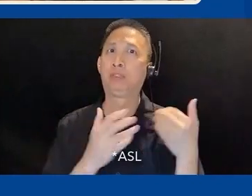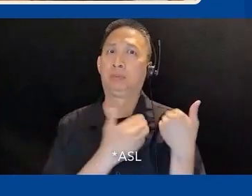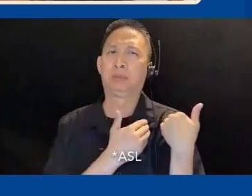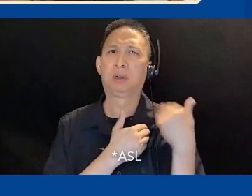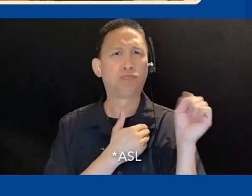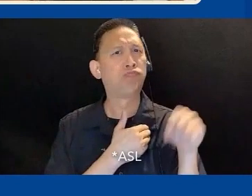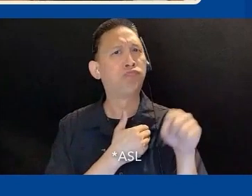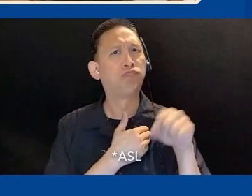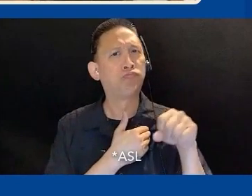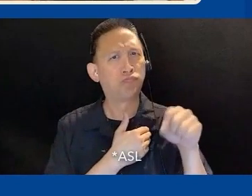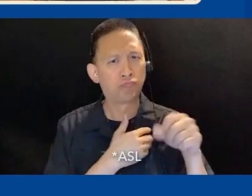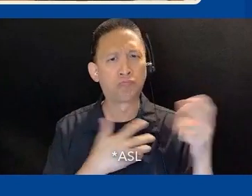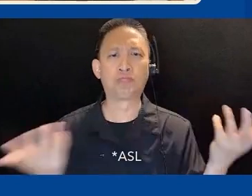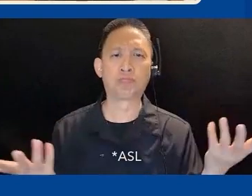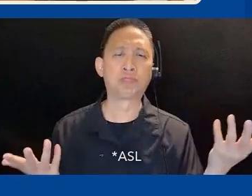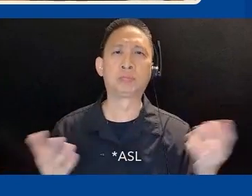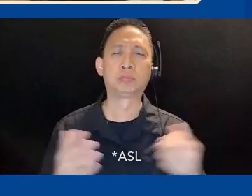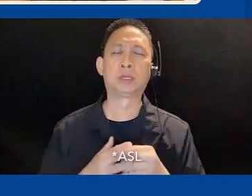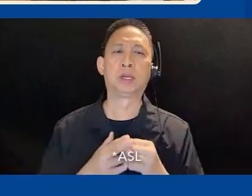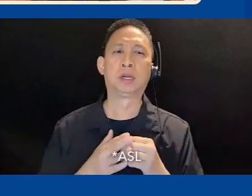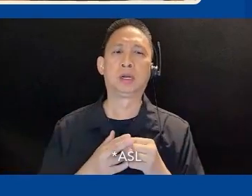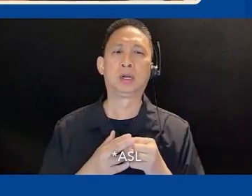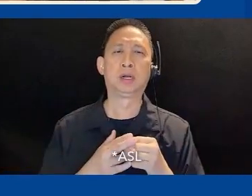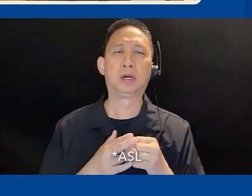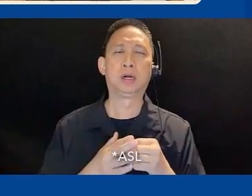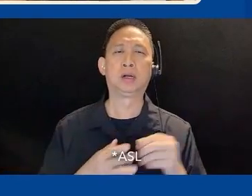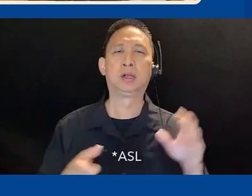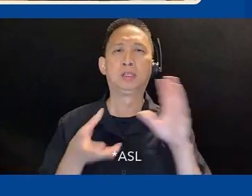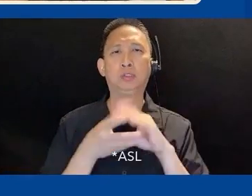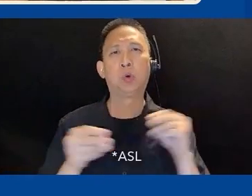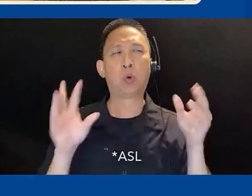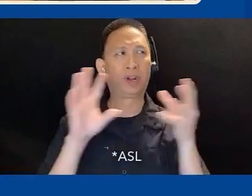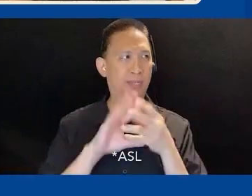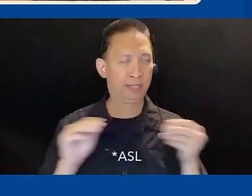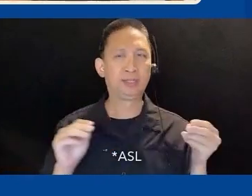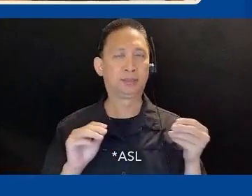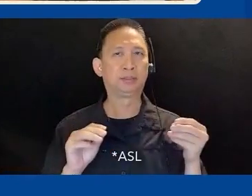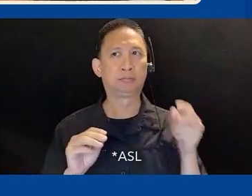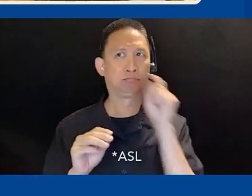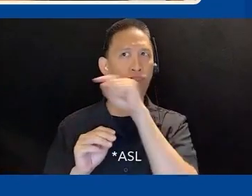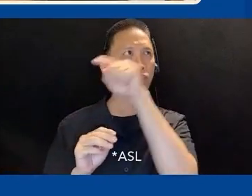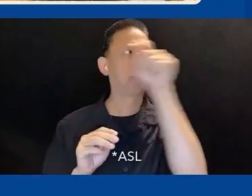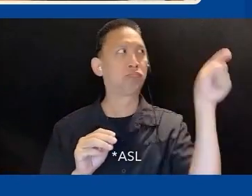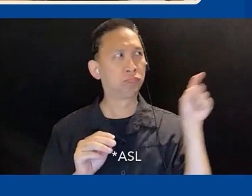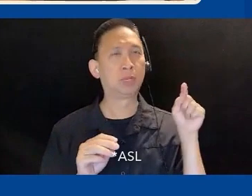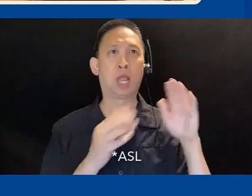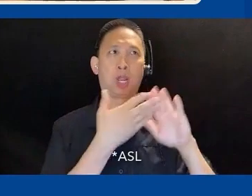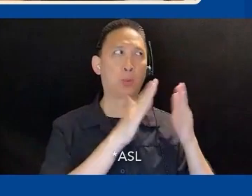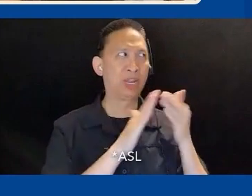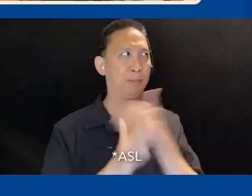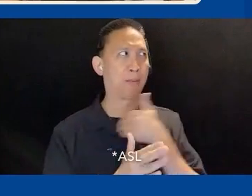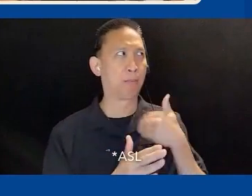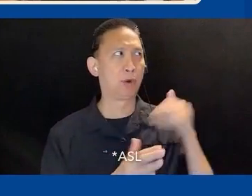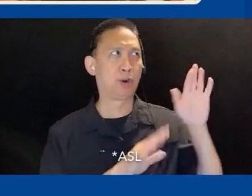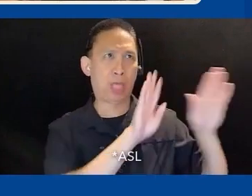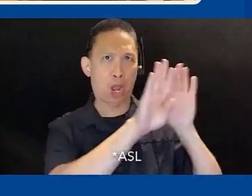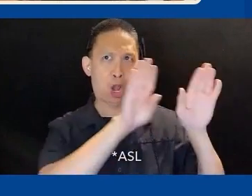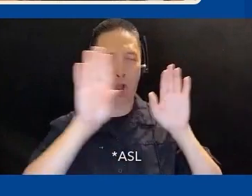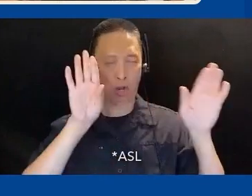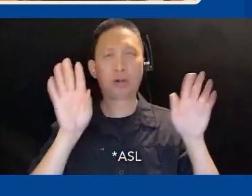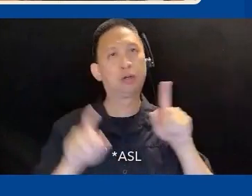You know, those stories that are told from the perspective of members of the community are going to be the ones that are the most authentic.